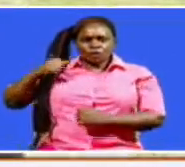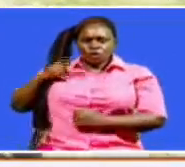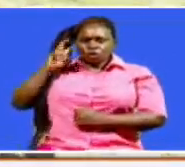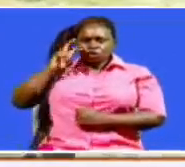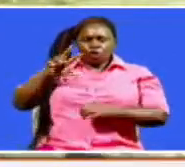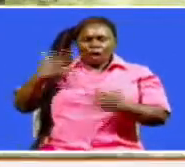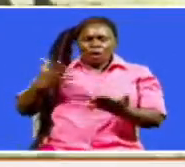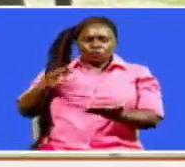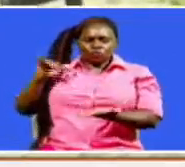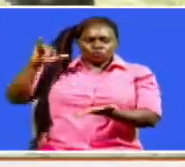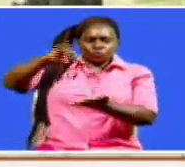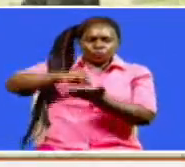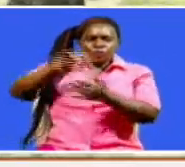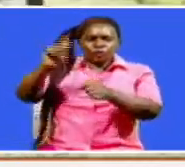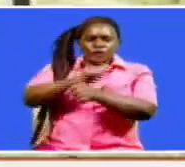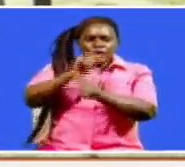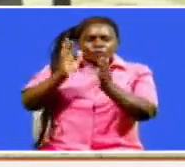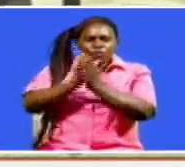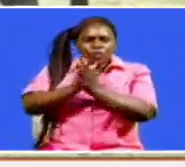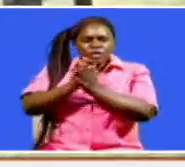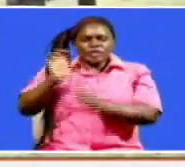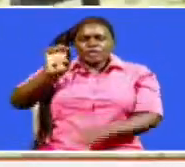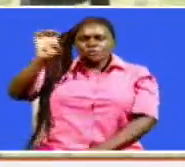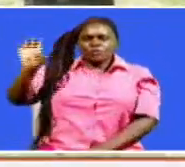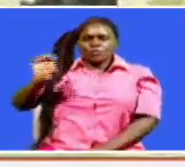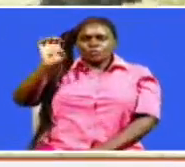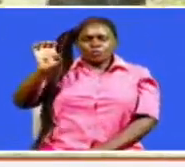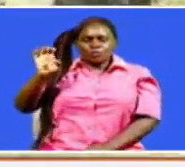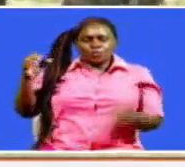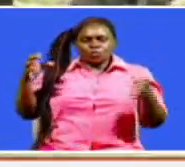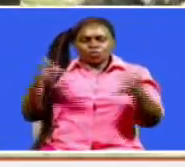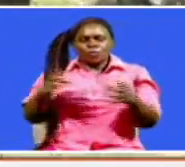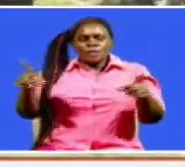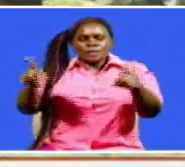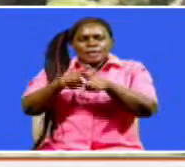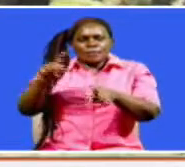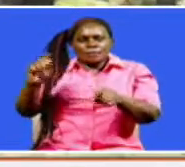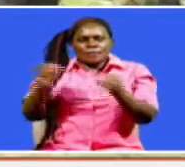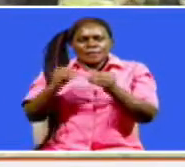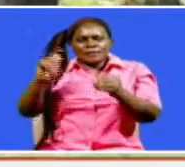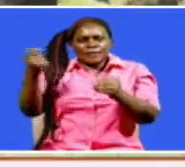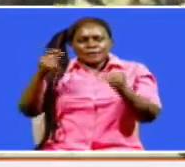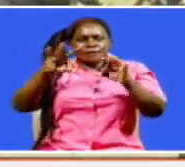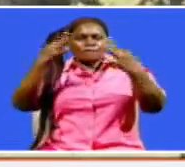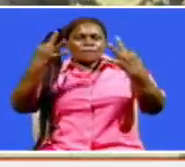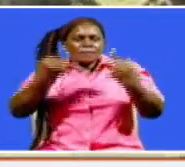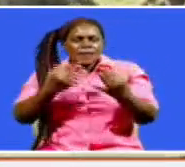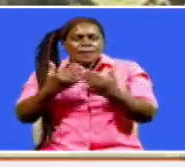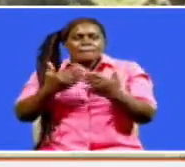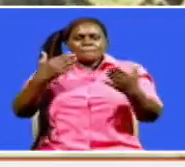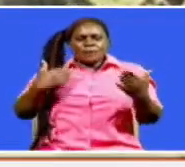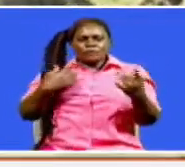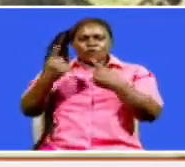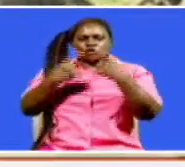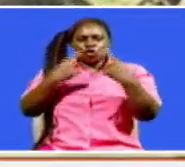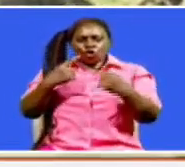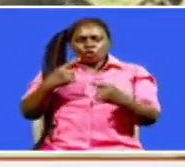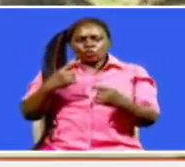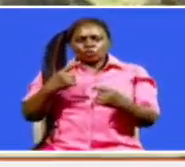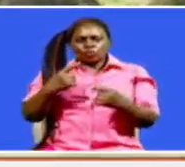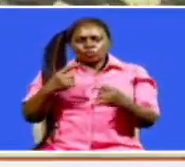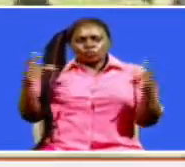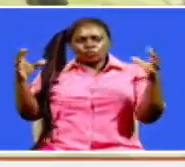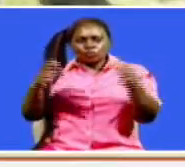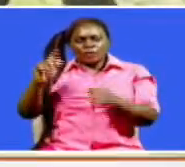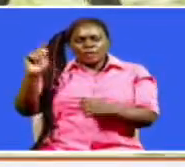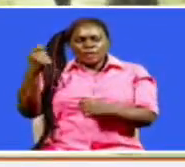landing, having been trained by the Royal Marines. They also met Kenyan Navy families before speaking to the Royal Marines